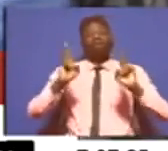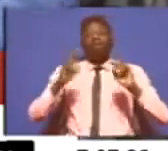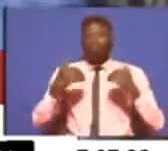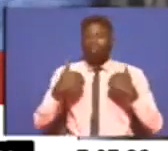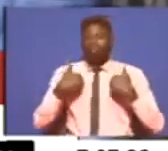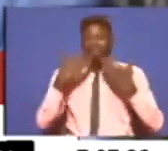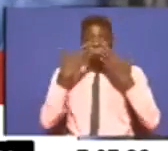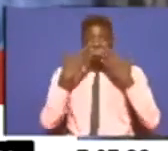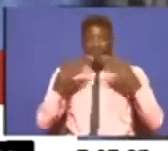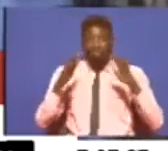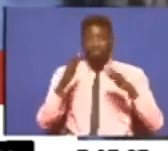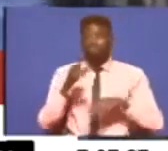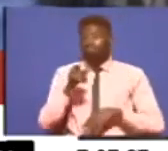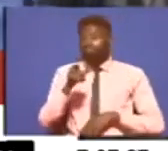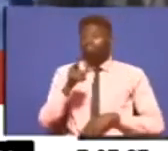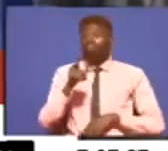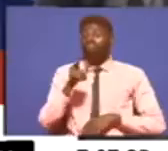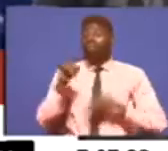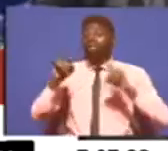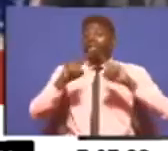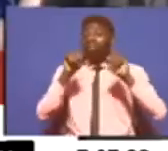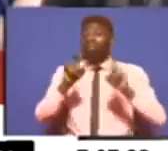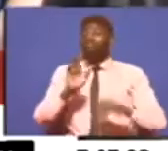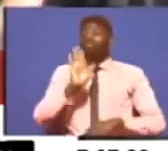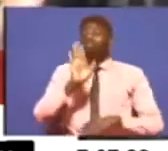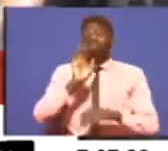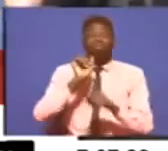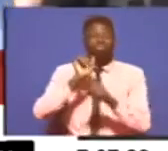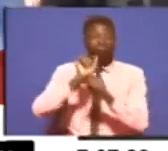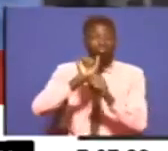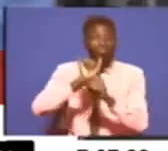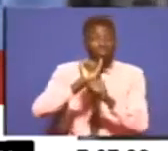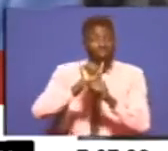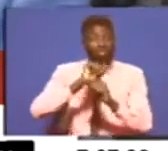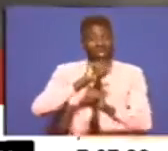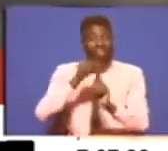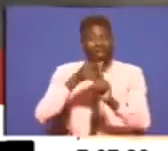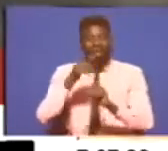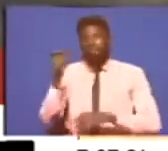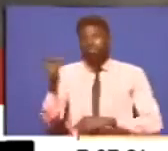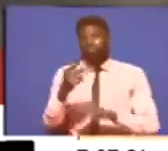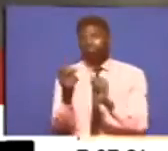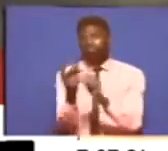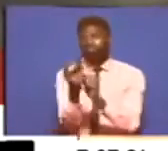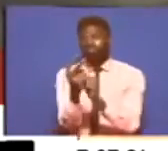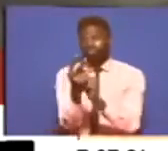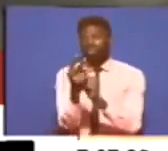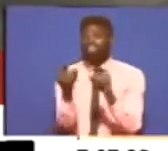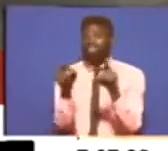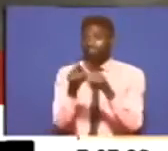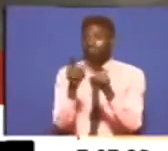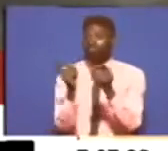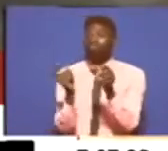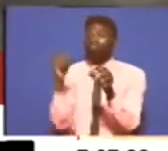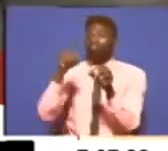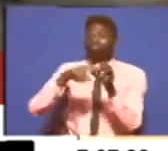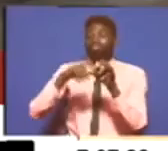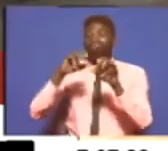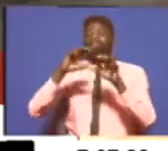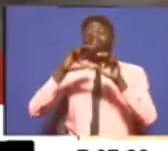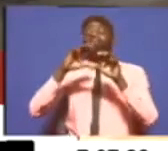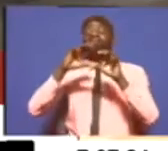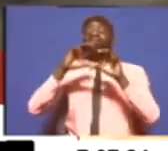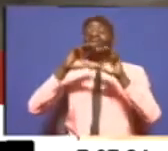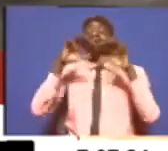which will be done in December. They will be joining grade 6 in May. We are also in